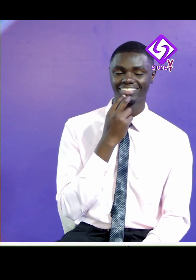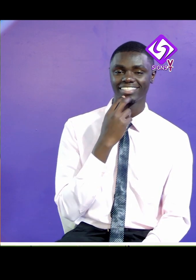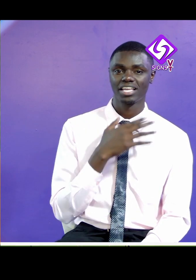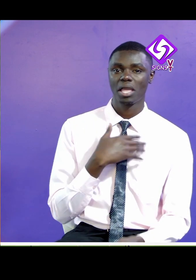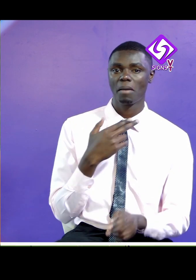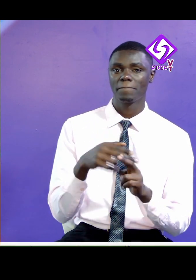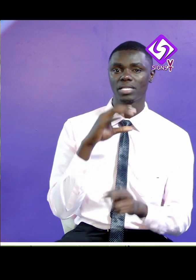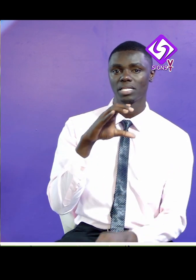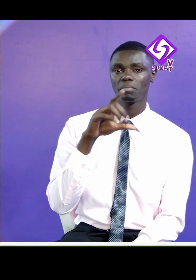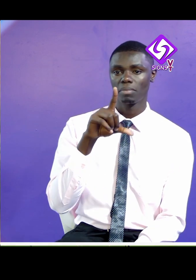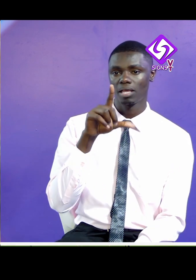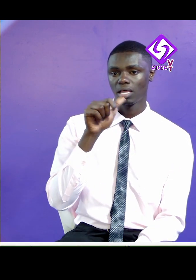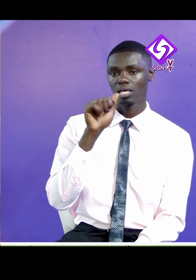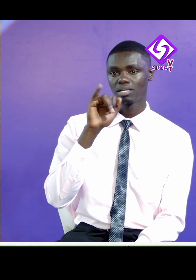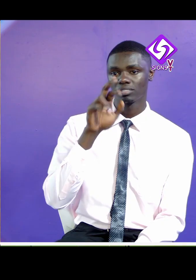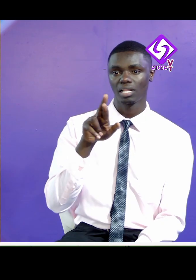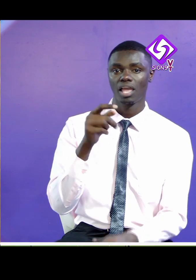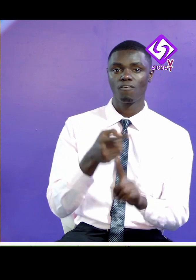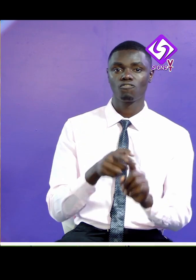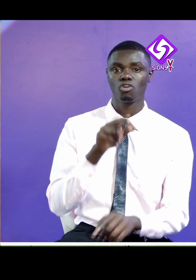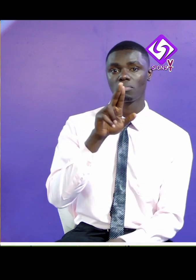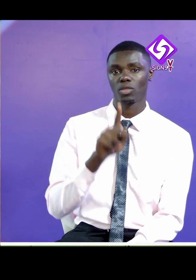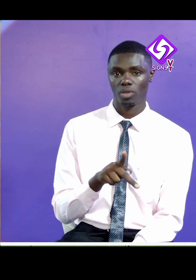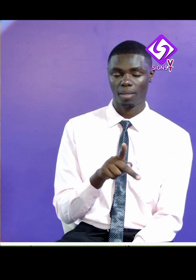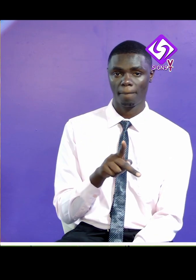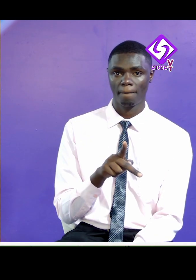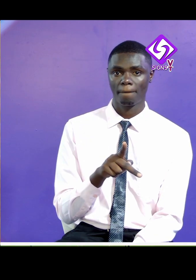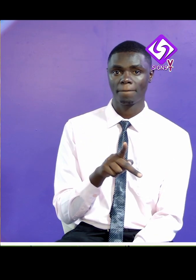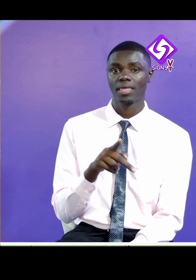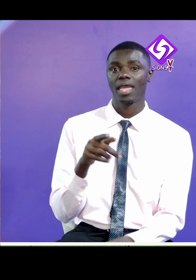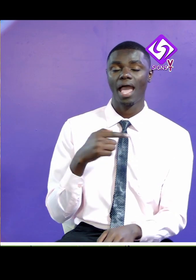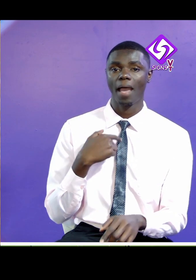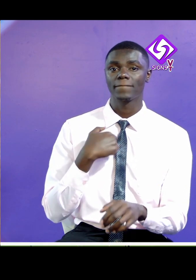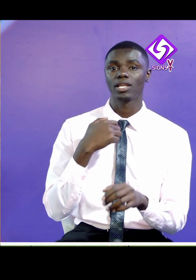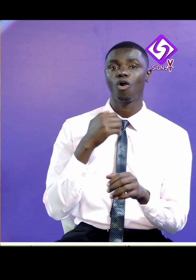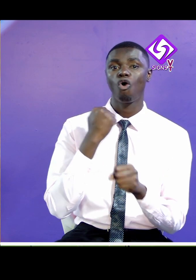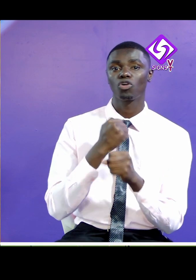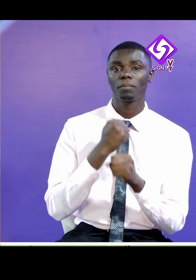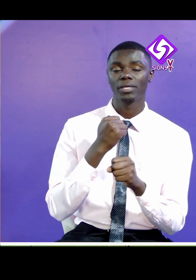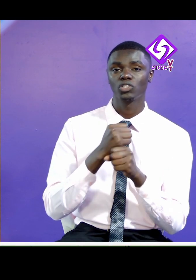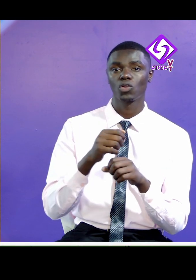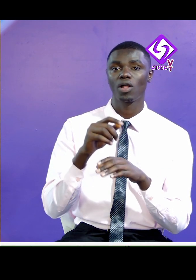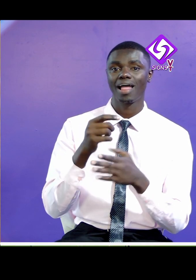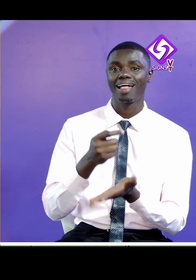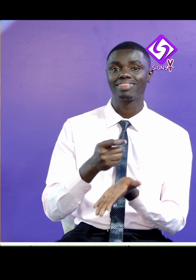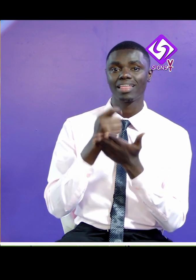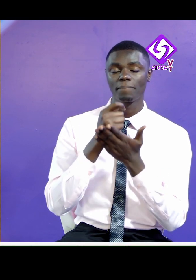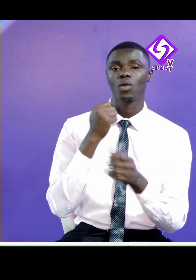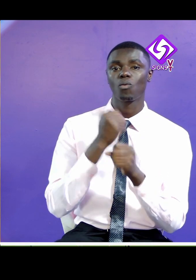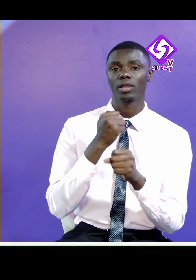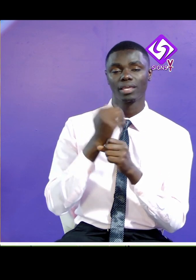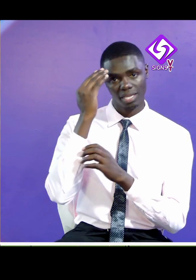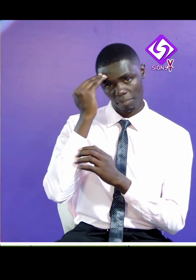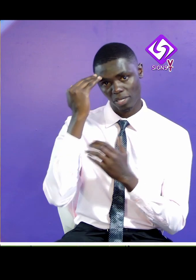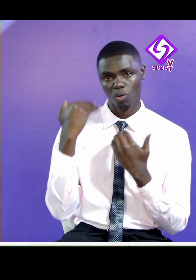I'm from the UK. I'm an occupational therapist who's been working in mental health services for a while. And as